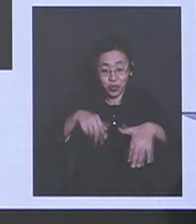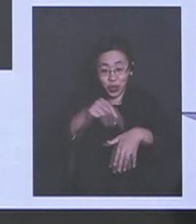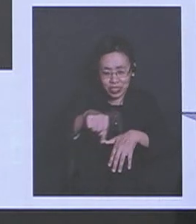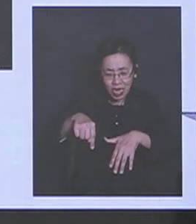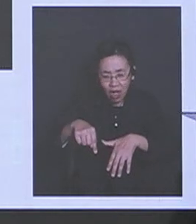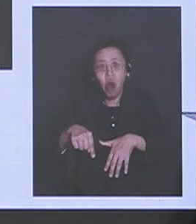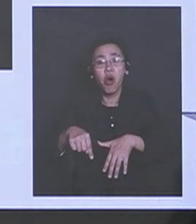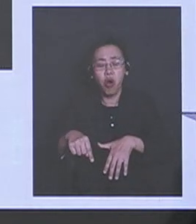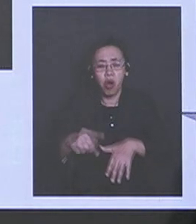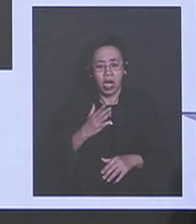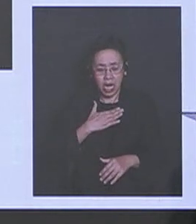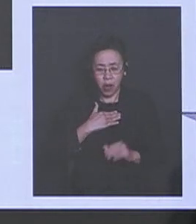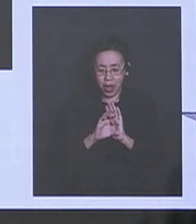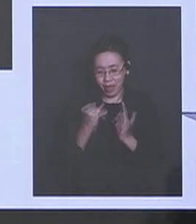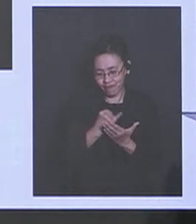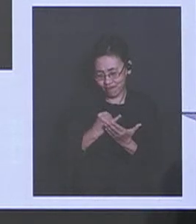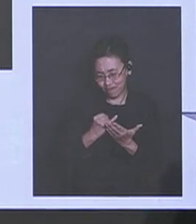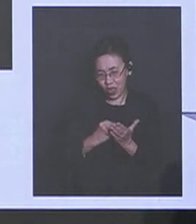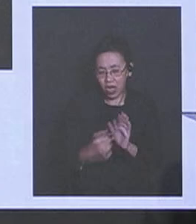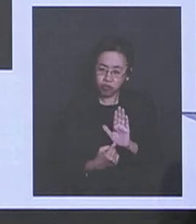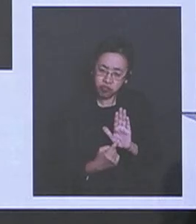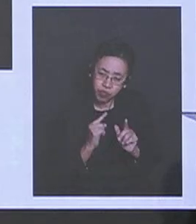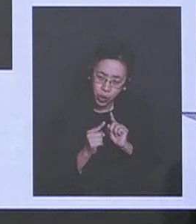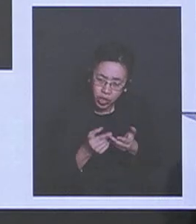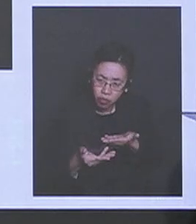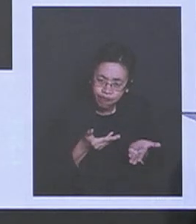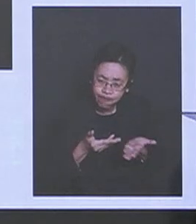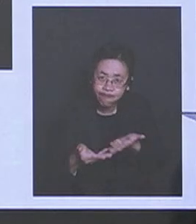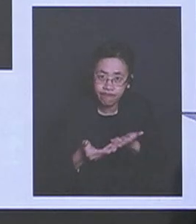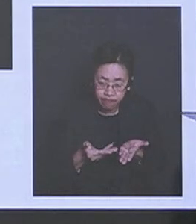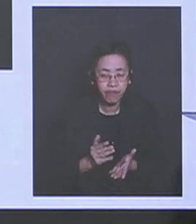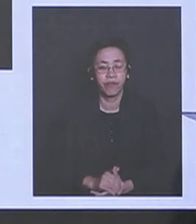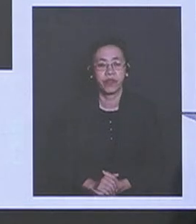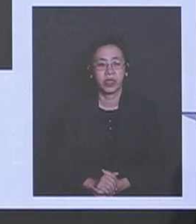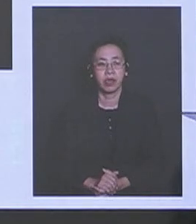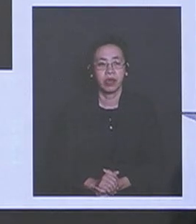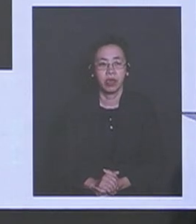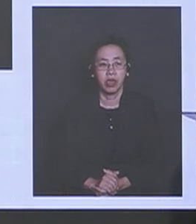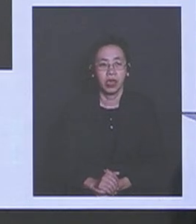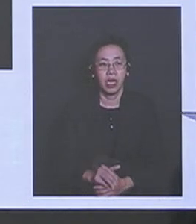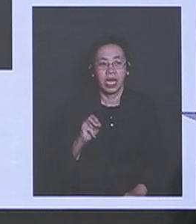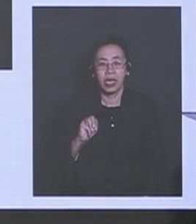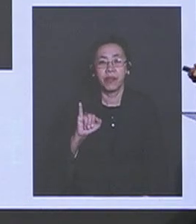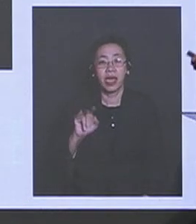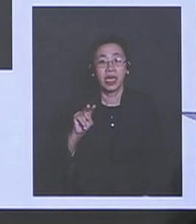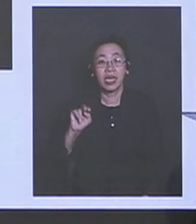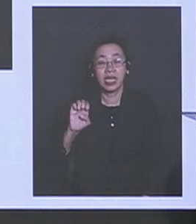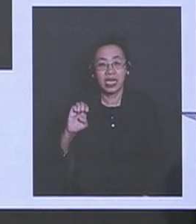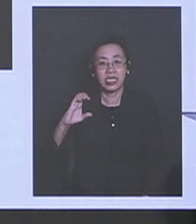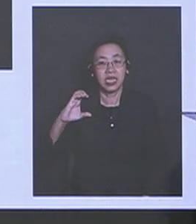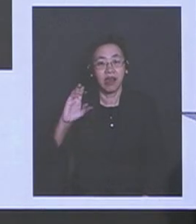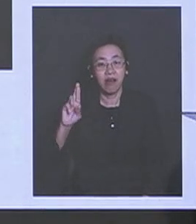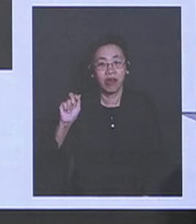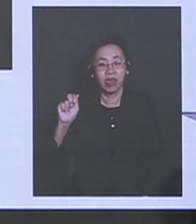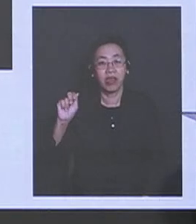I love the Minecraft example that was given earlier. I think any way we can use creative tools and particularly bring kids